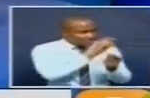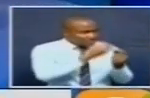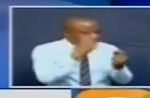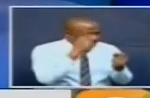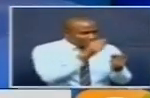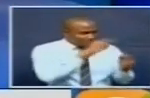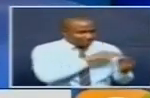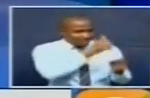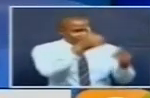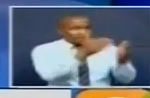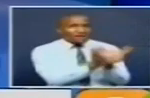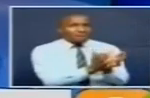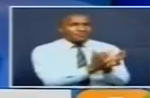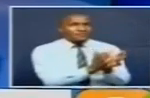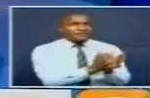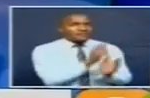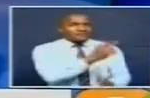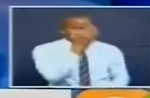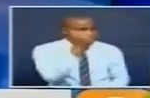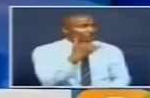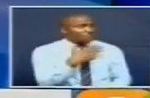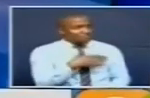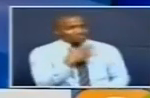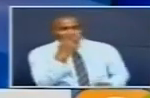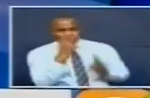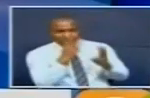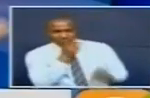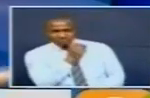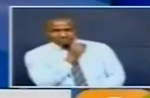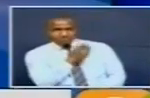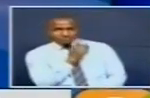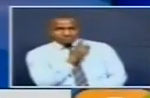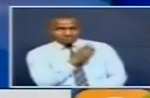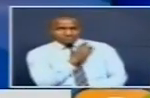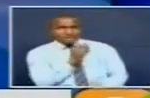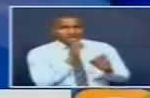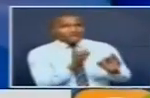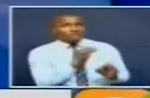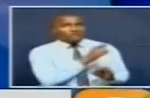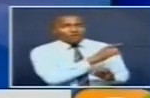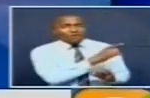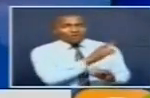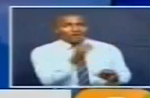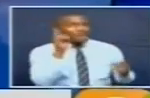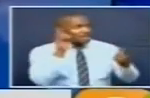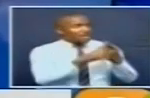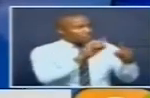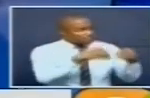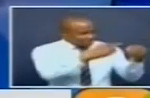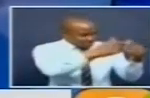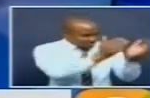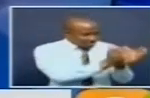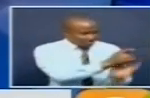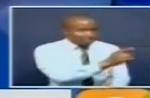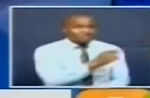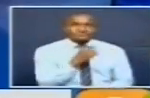companies. This is why there's been concerns about Allegra and whether all this was meant to have Allegra get the tender at all costs. And I'll